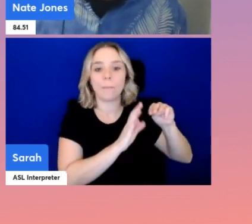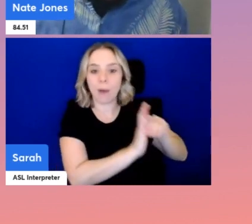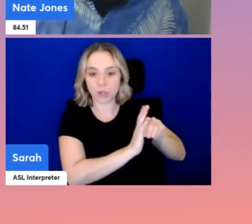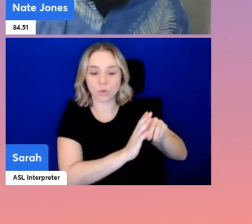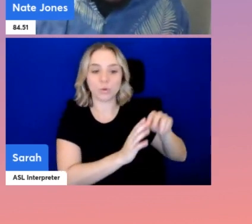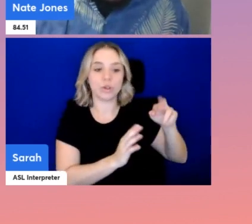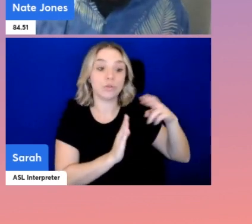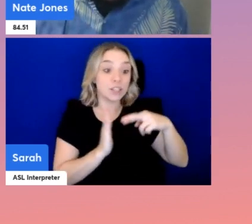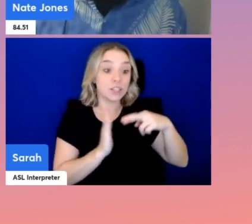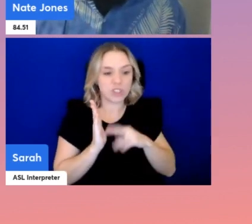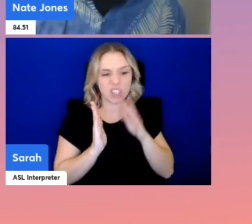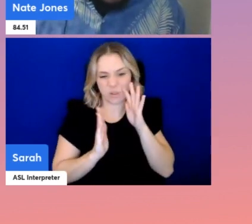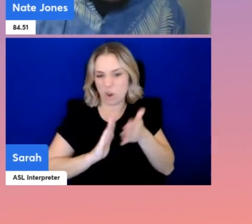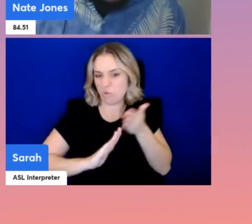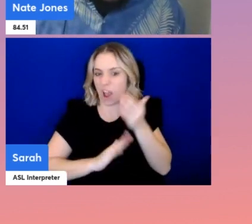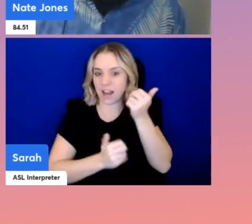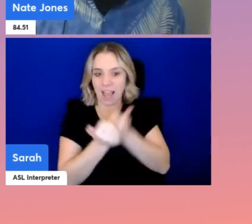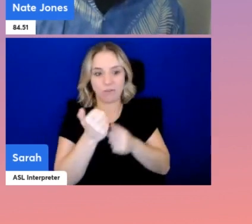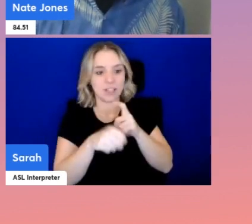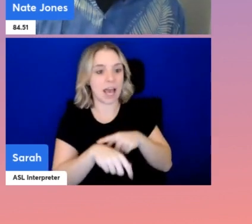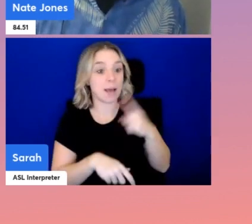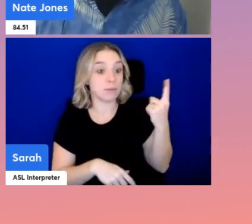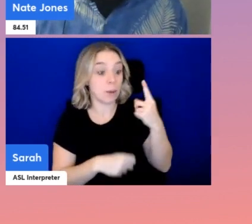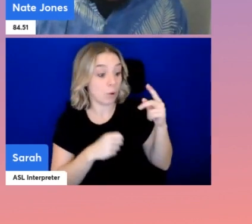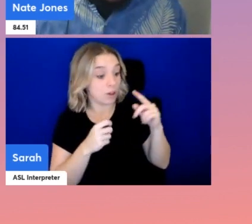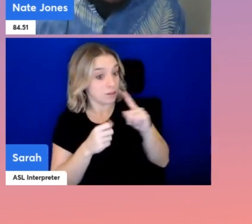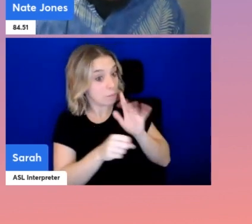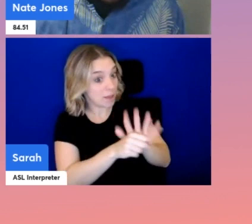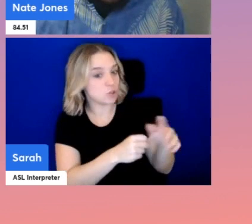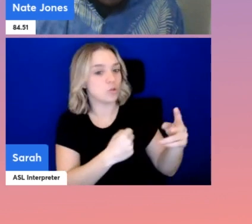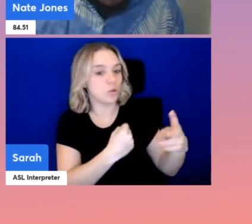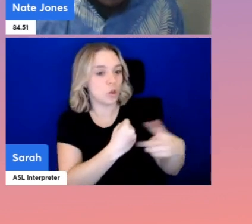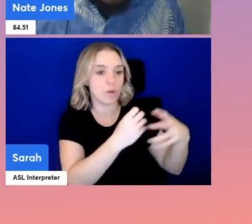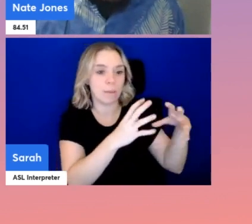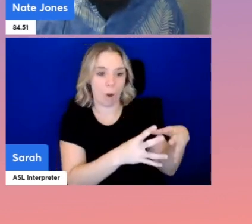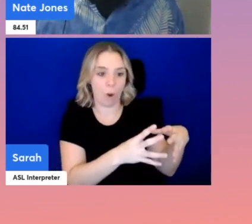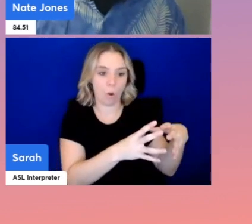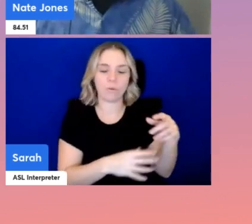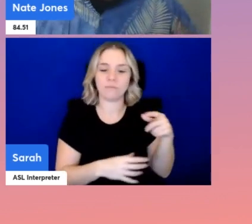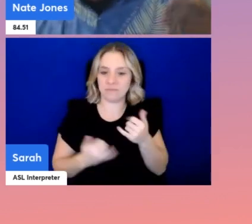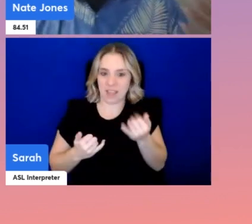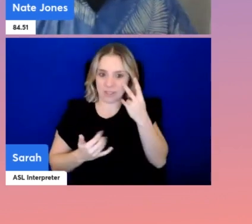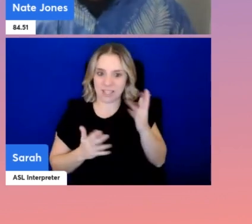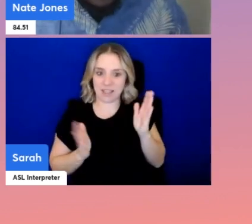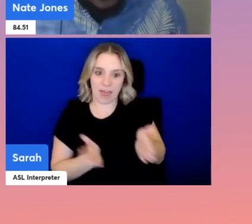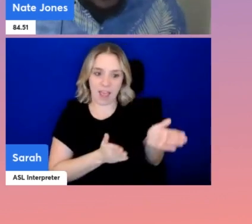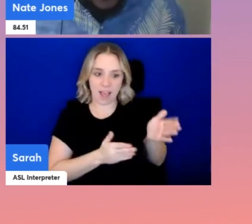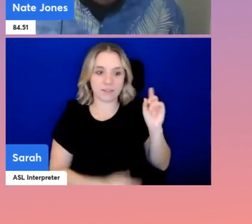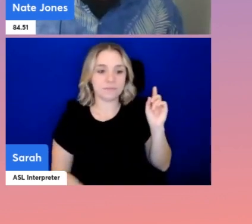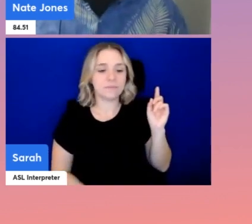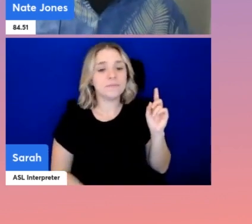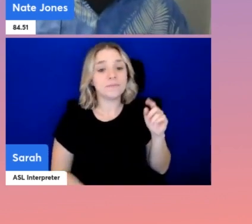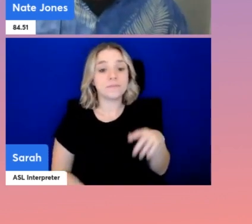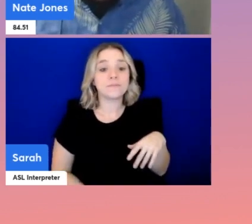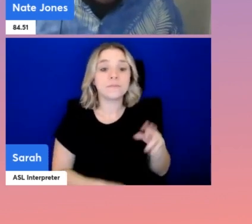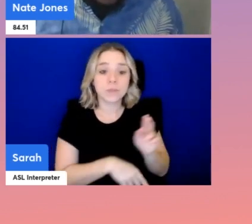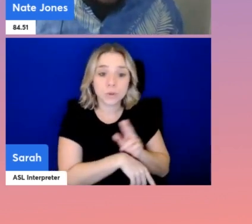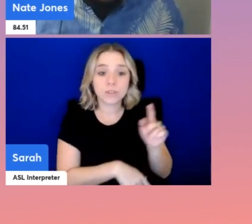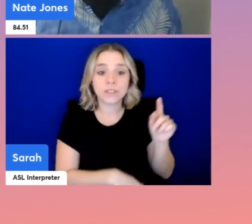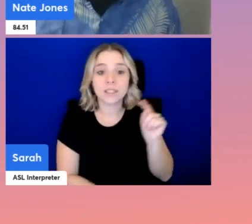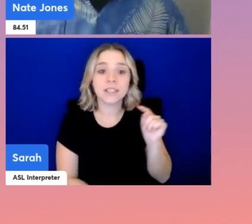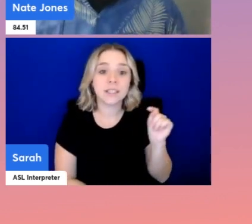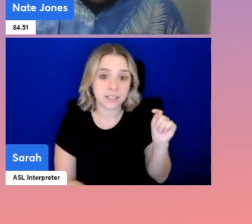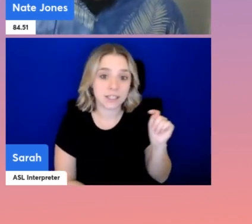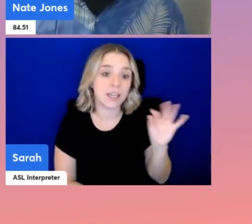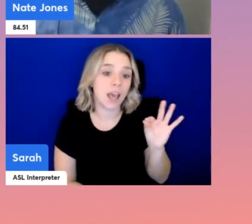someone commits to that repo. And we'll see, here's our plan, right? So we're using the TFE provider and the GitHub